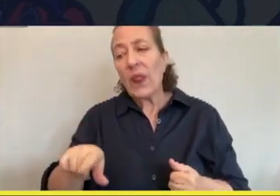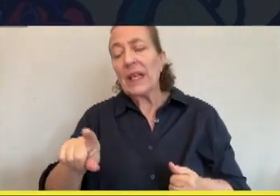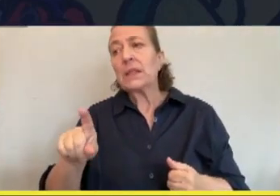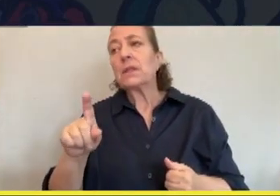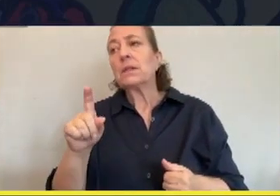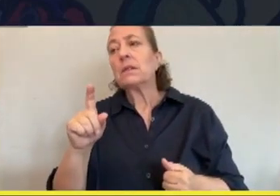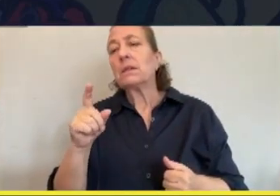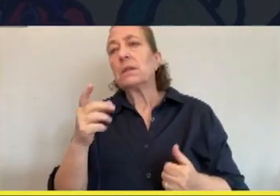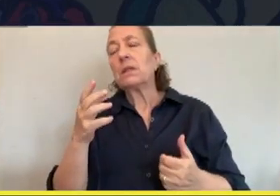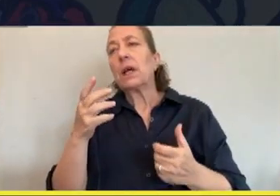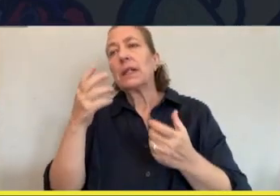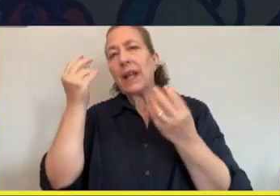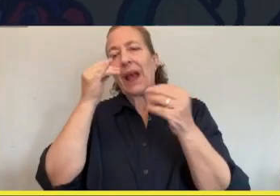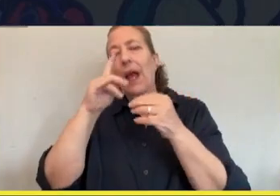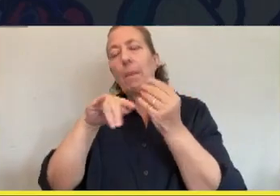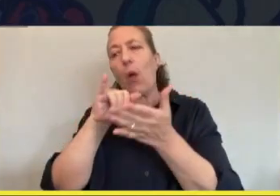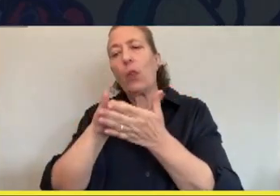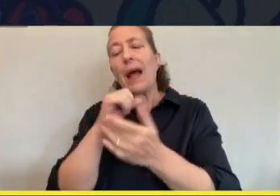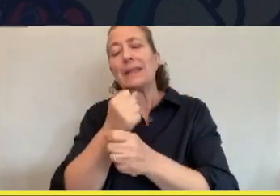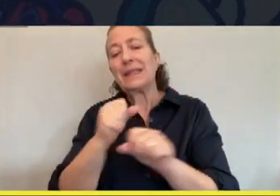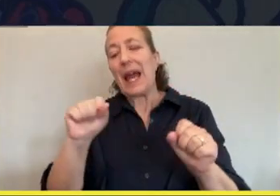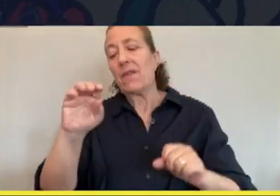Saving Medicaid and Ourselves.